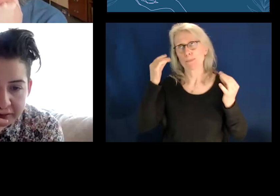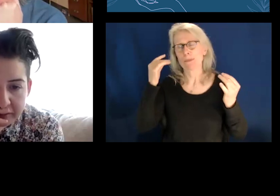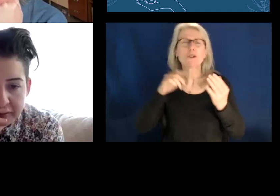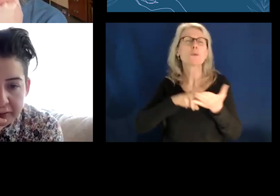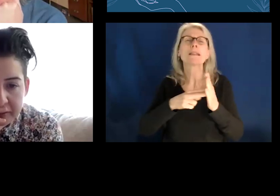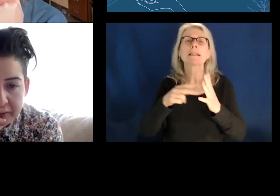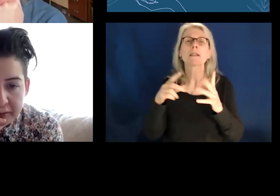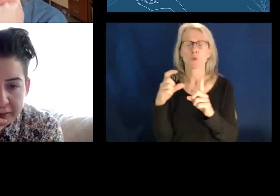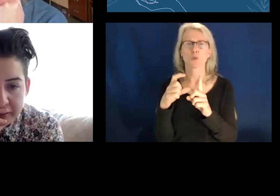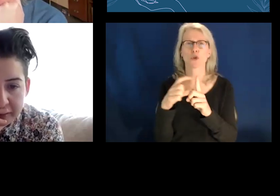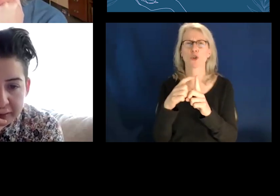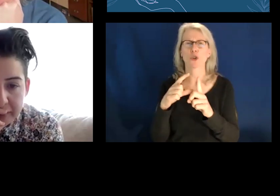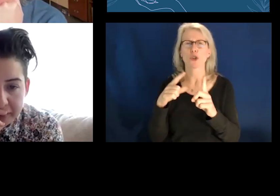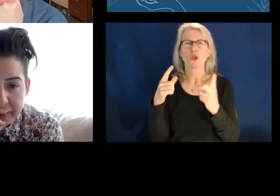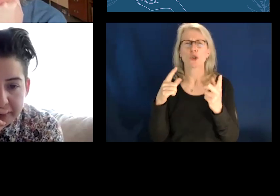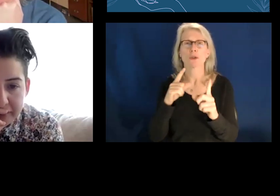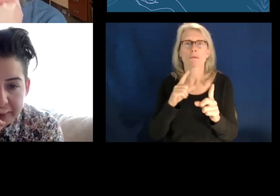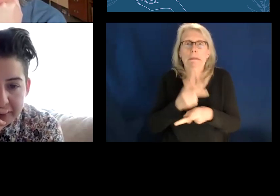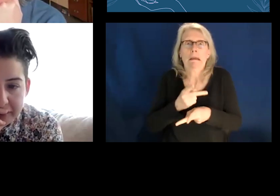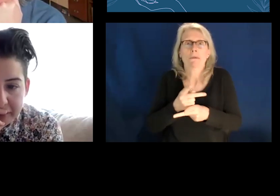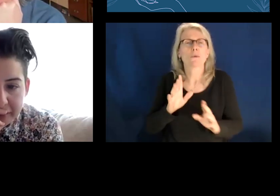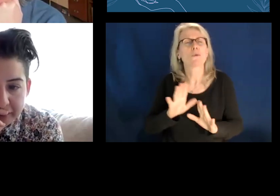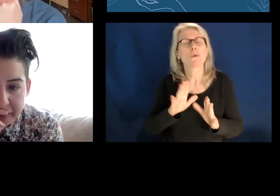way, but that I know that we